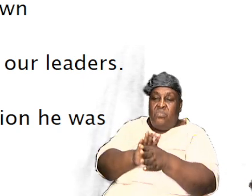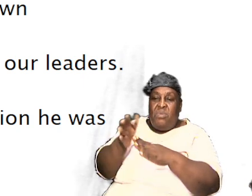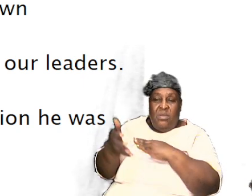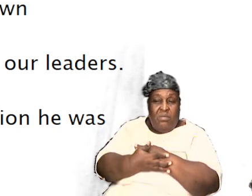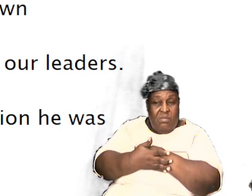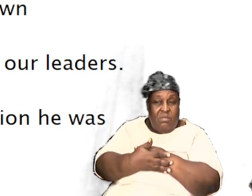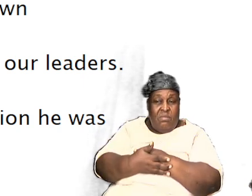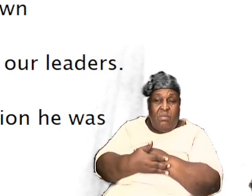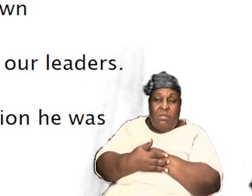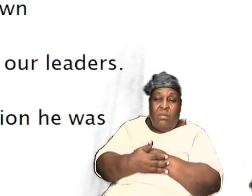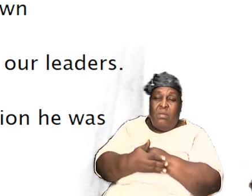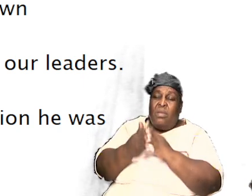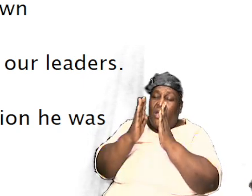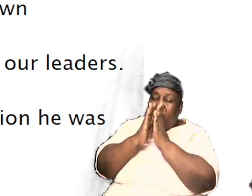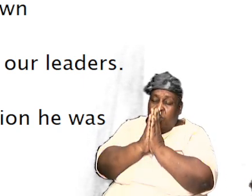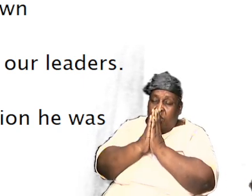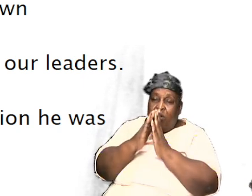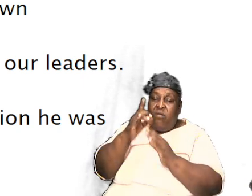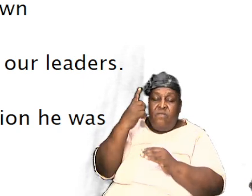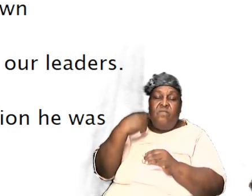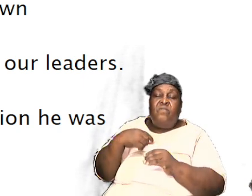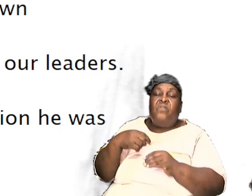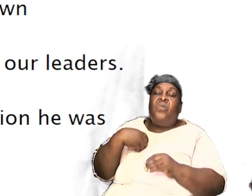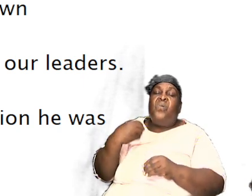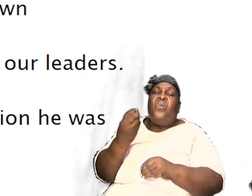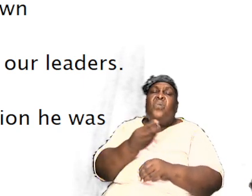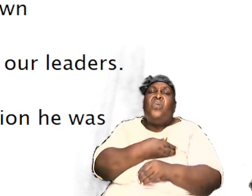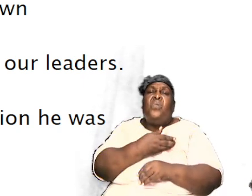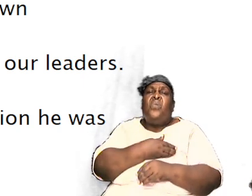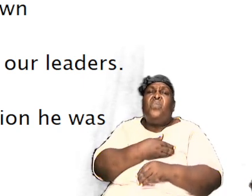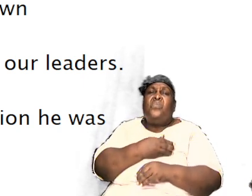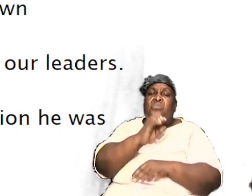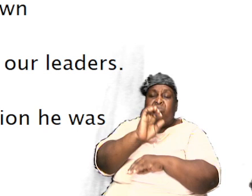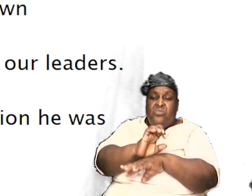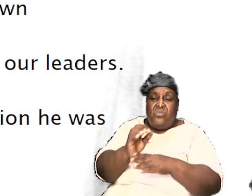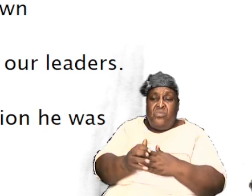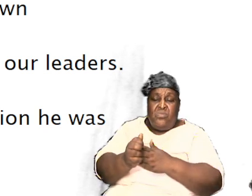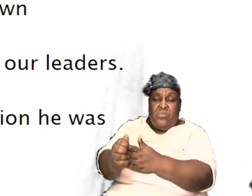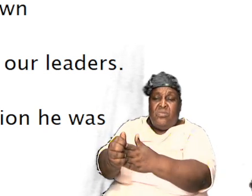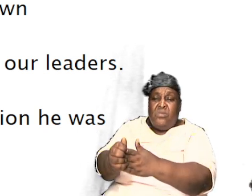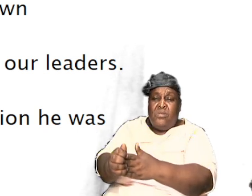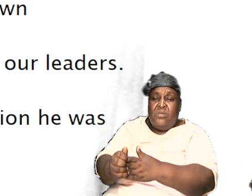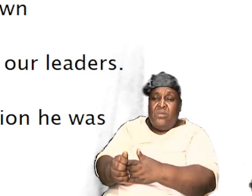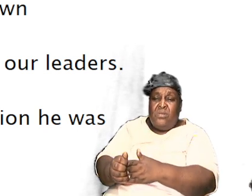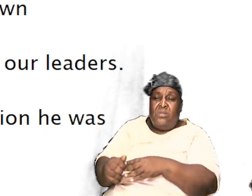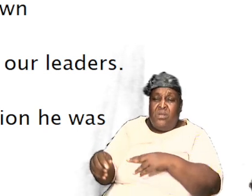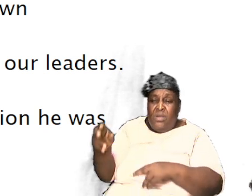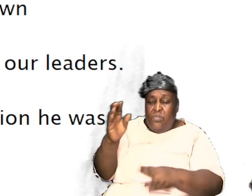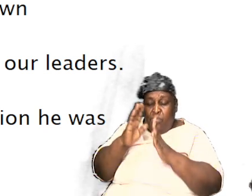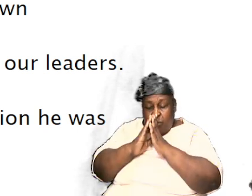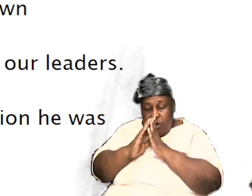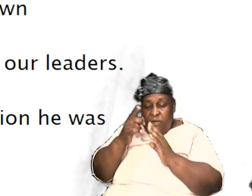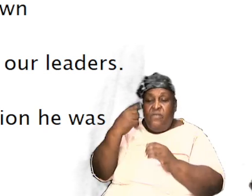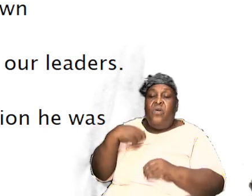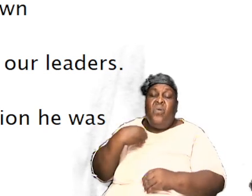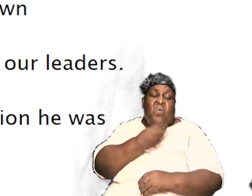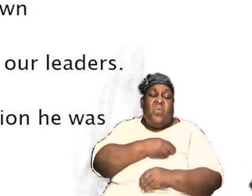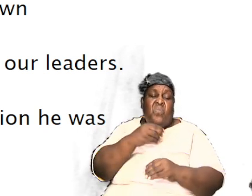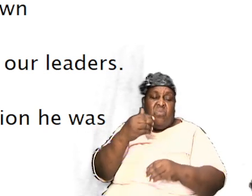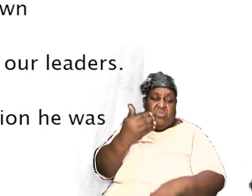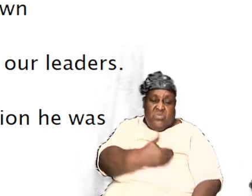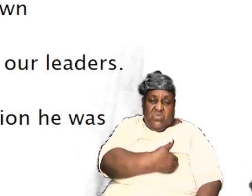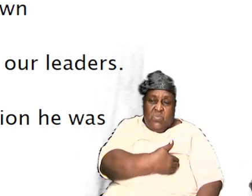pray for our church leaders, the leaders that we have for our soul, amen. We have to pray that our